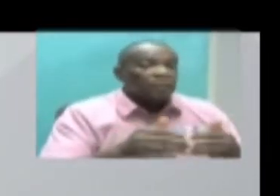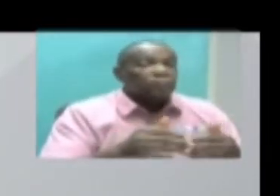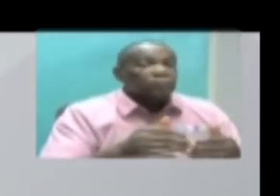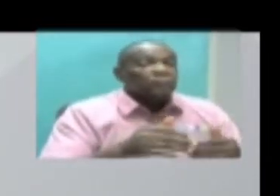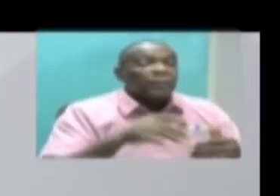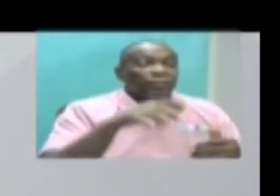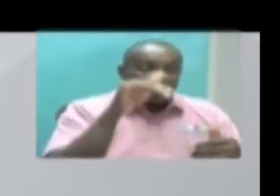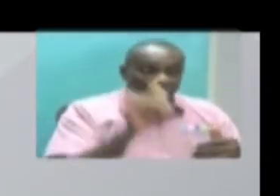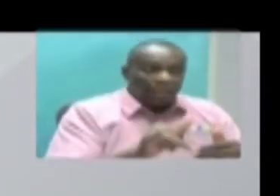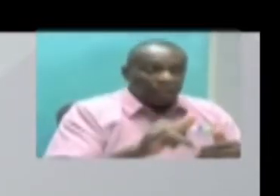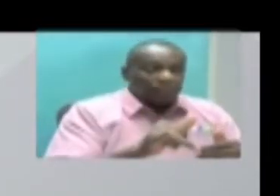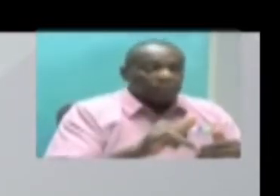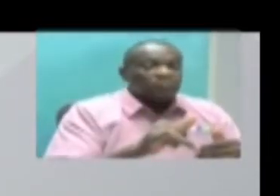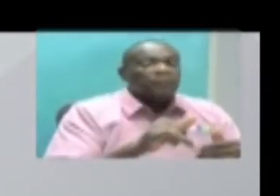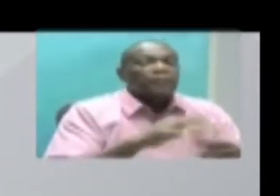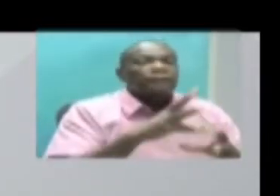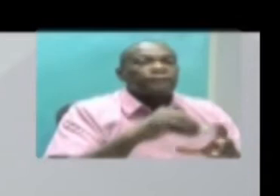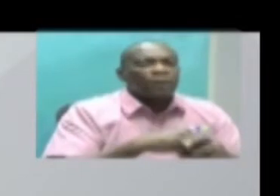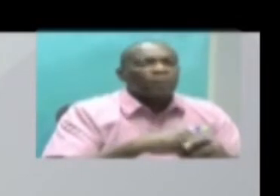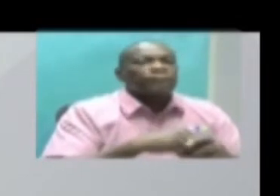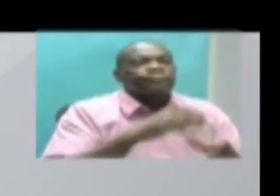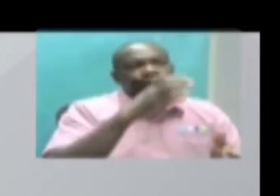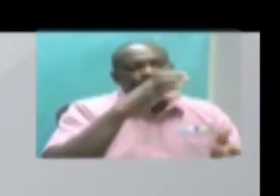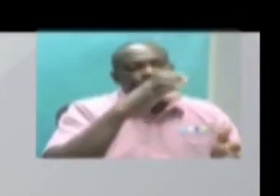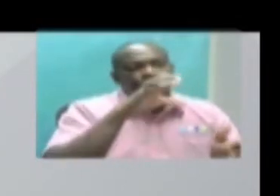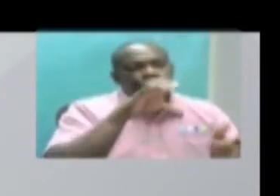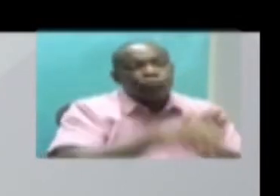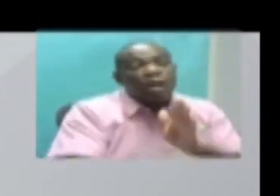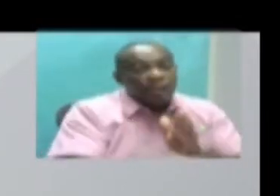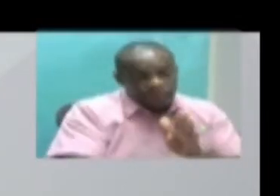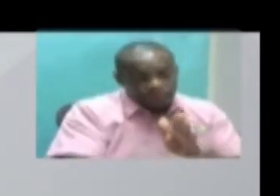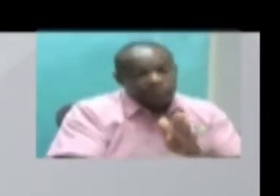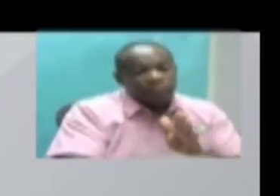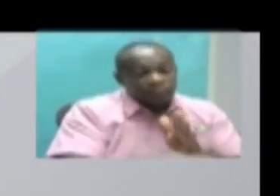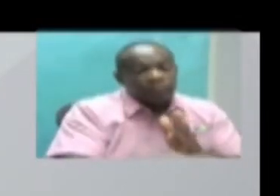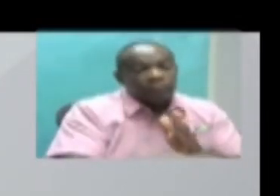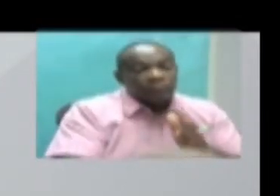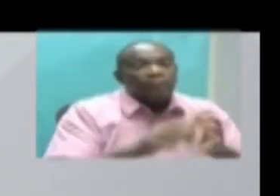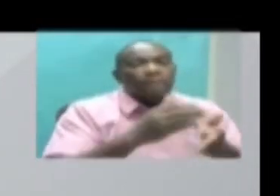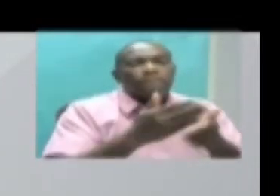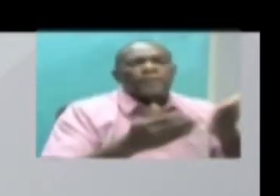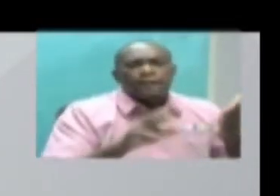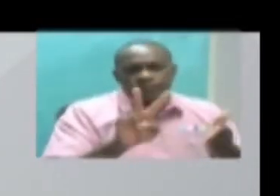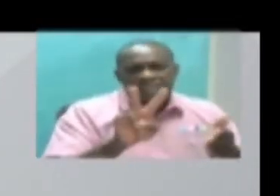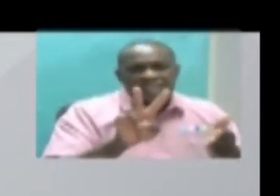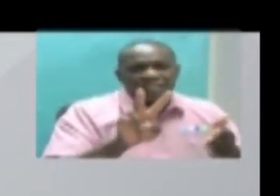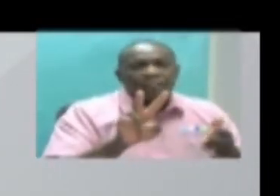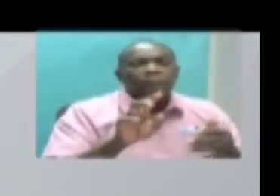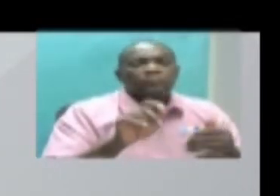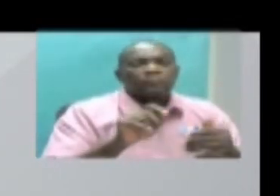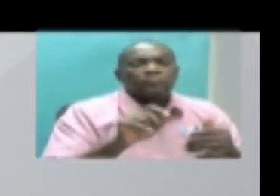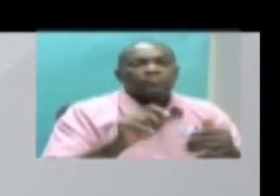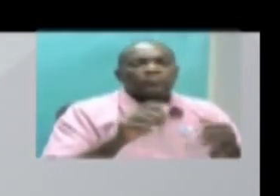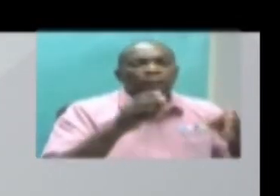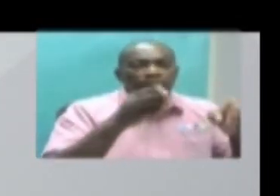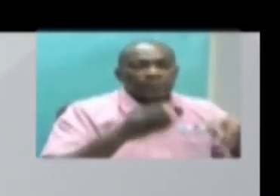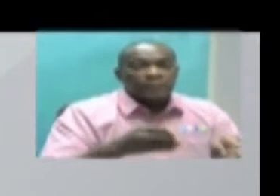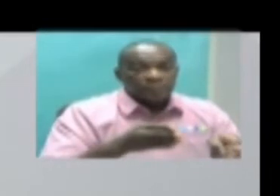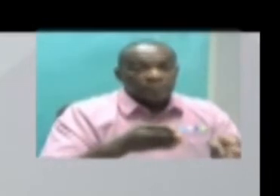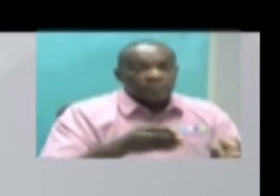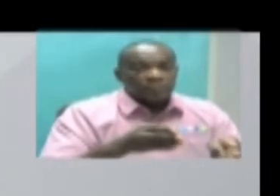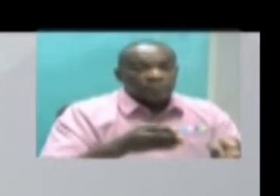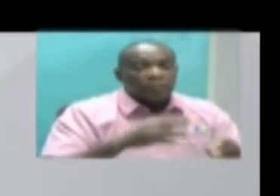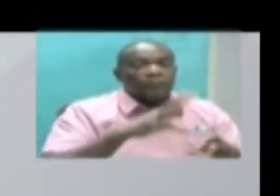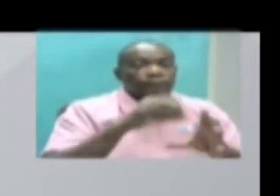a commission of an offense under Part V, and this part, the person commits an offense. A person who commits